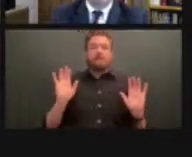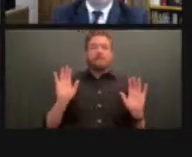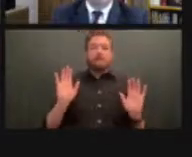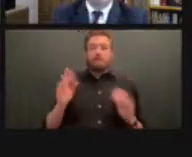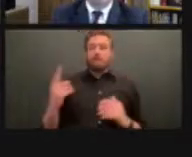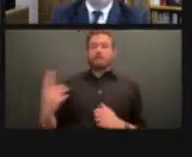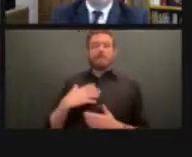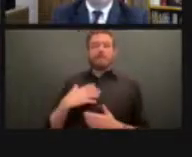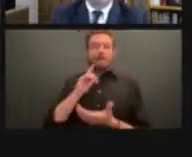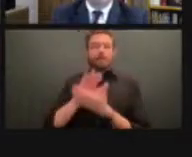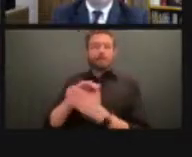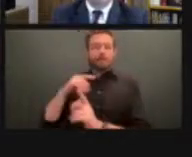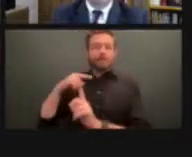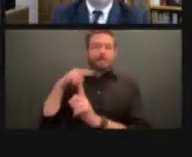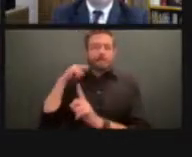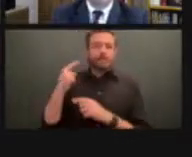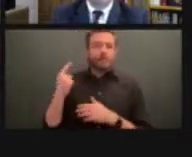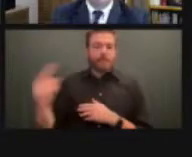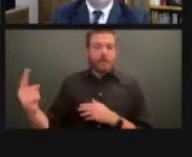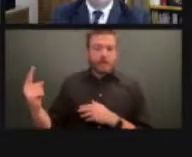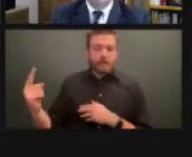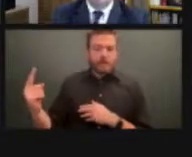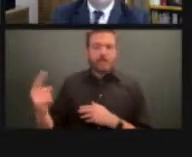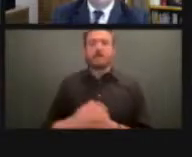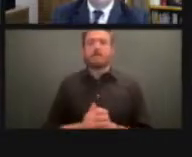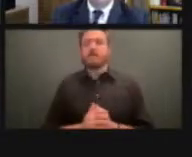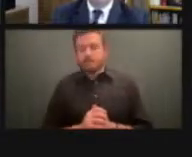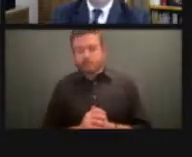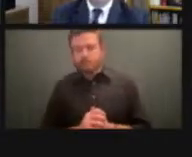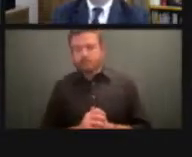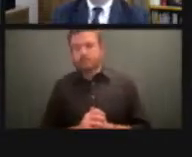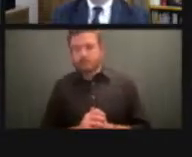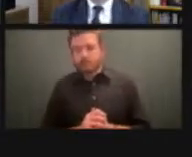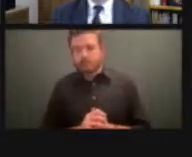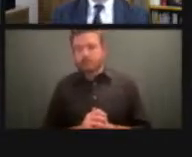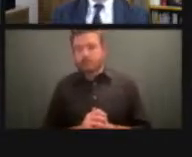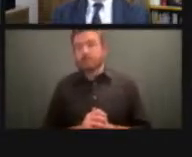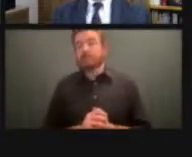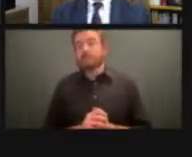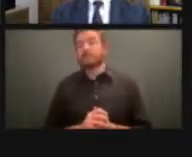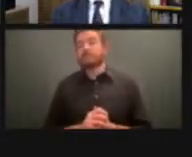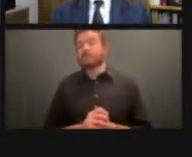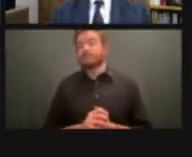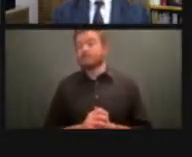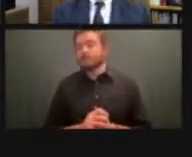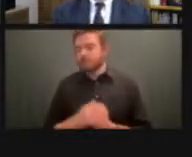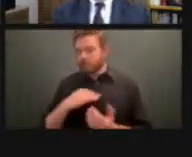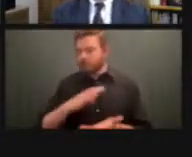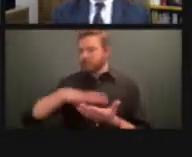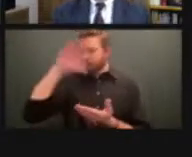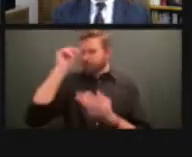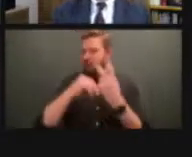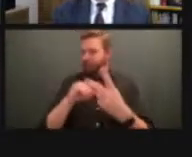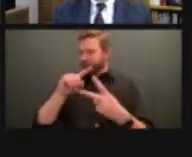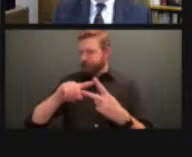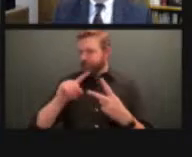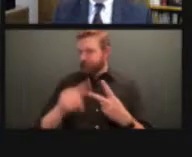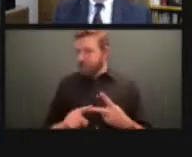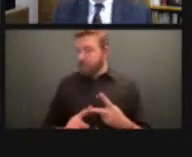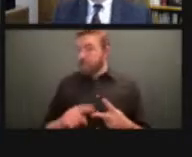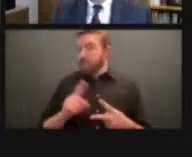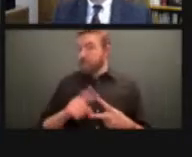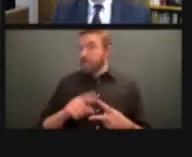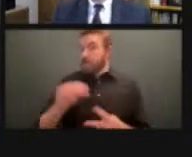So there were sort of two takeaways for us. Number one, this thing is crazy transmissible